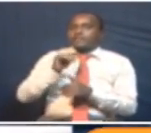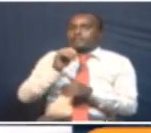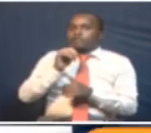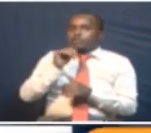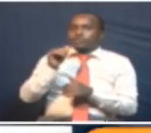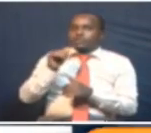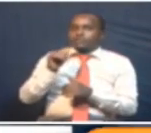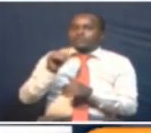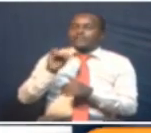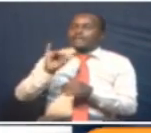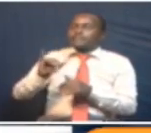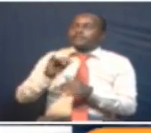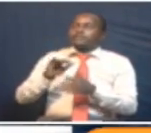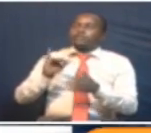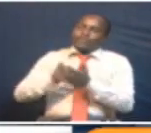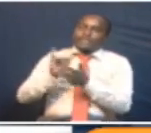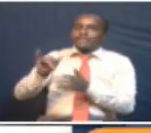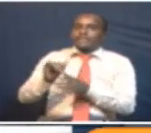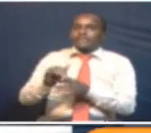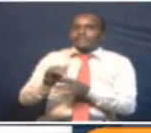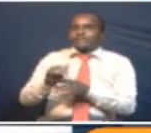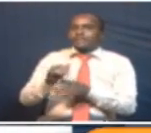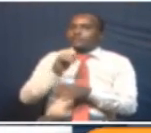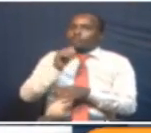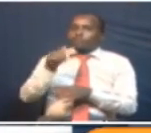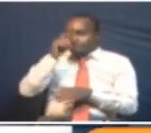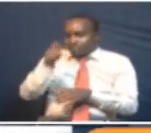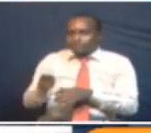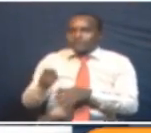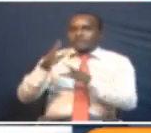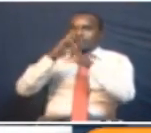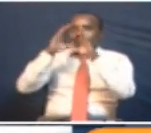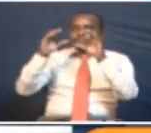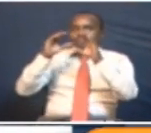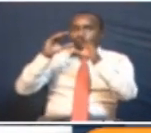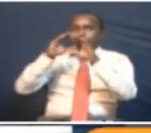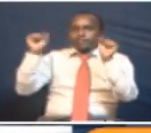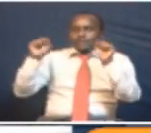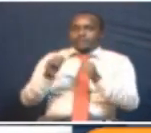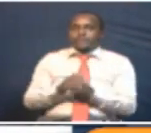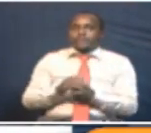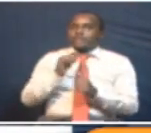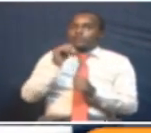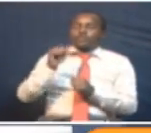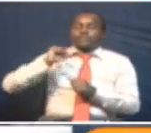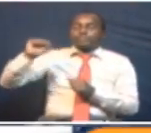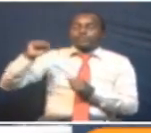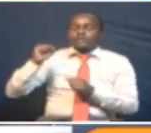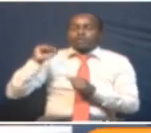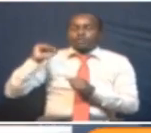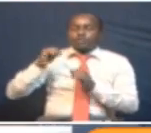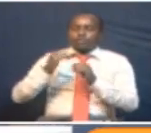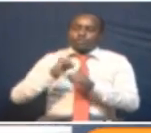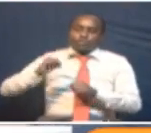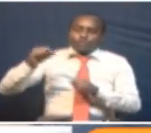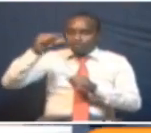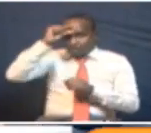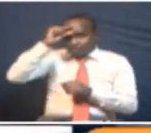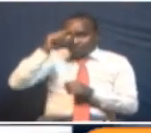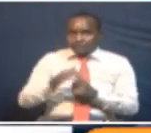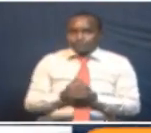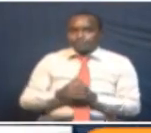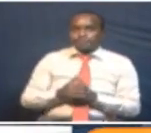being disrespectful of the political figurehead, not just of the political wing of government, but also of the state as we know it